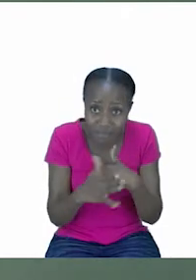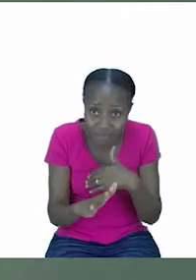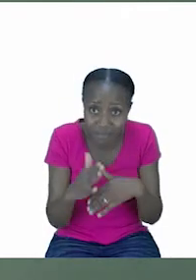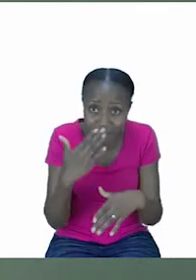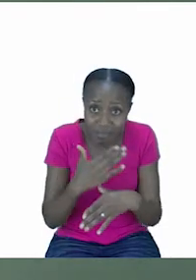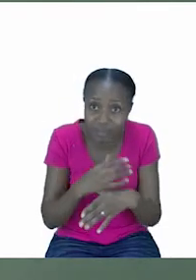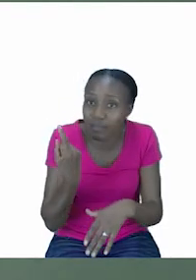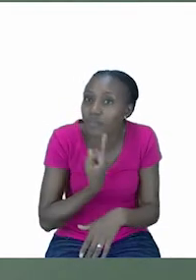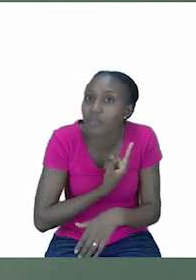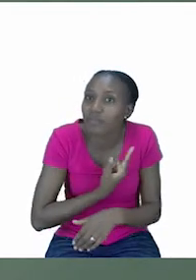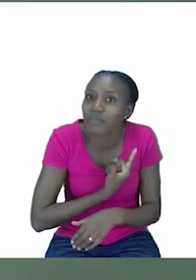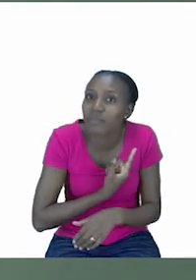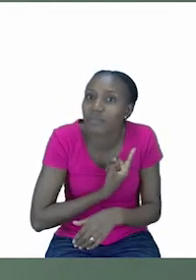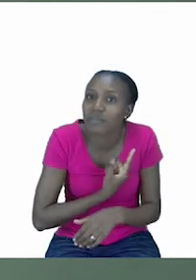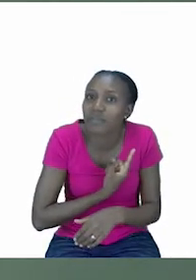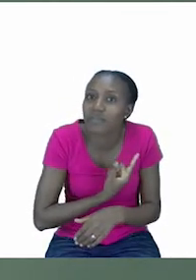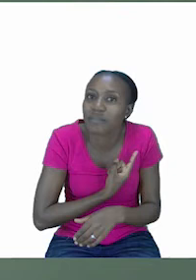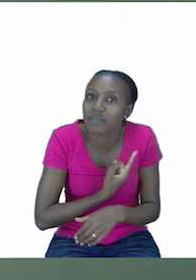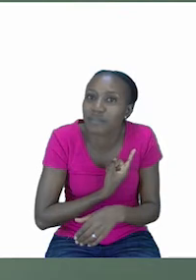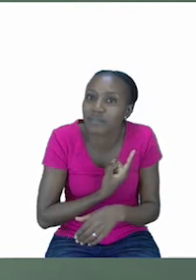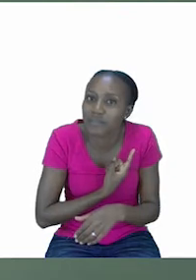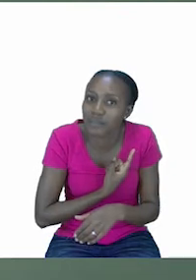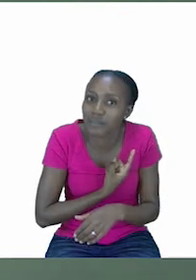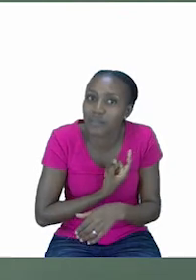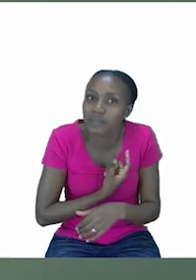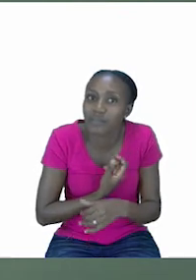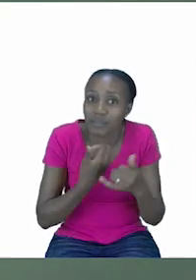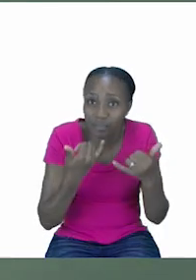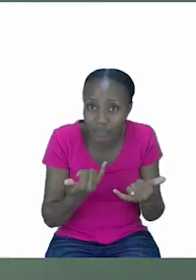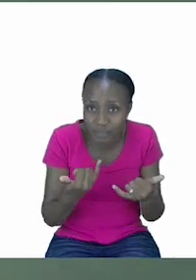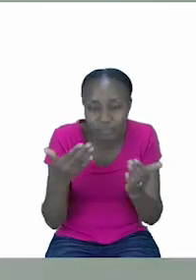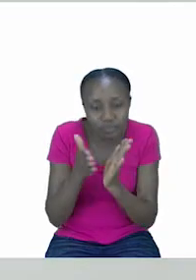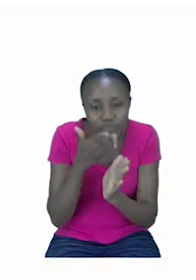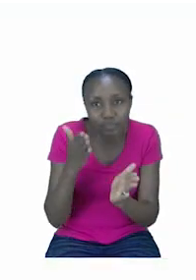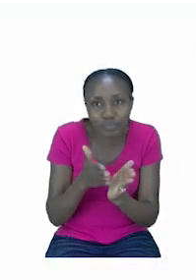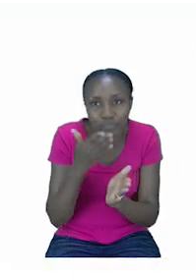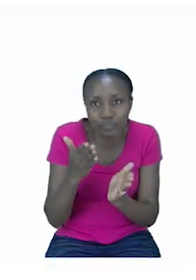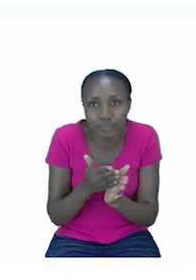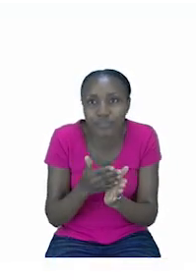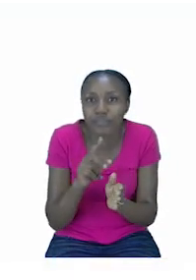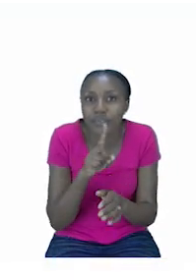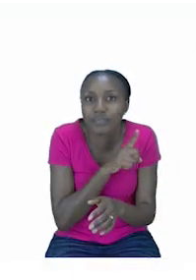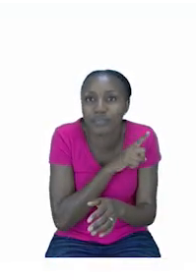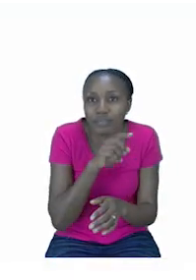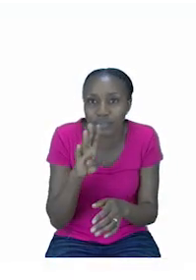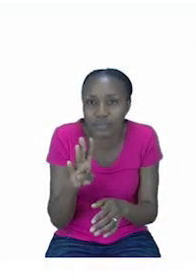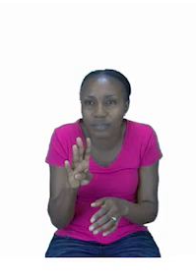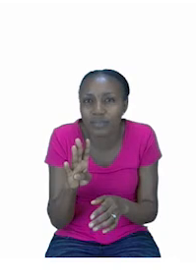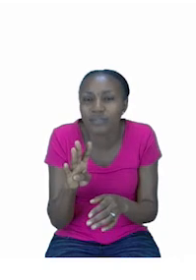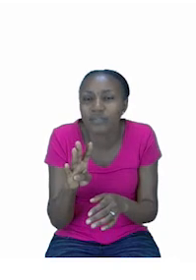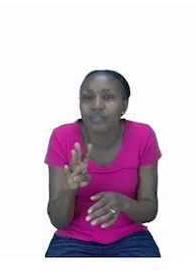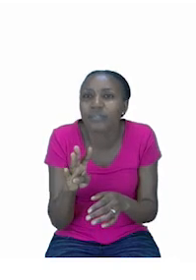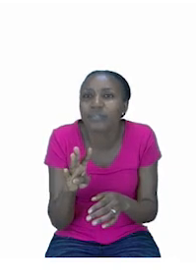But before you do that, let us take a look at our exercise on page 14. On page